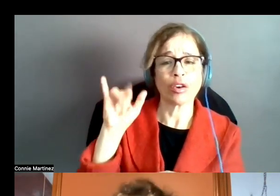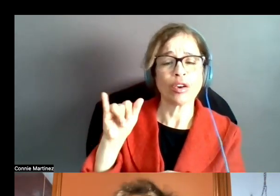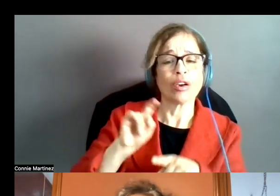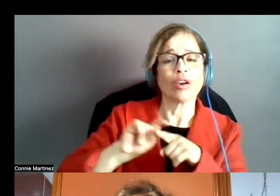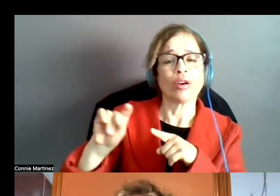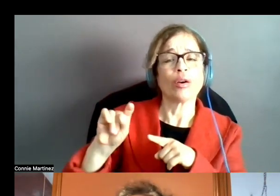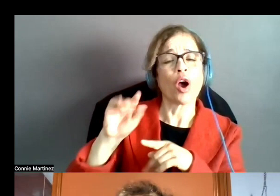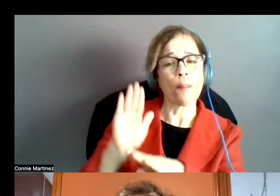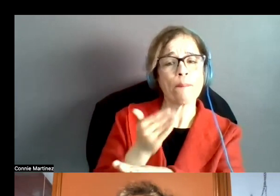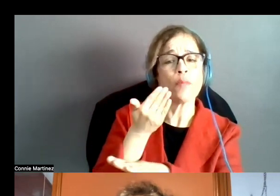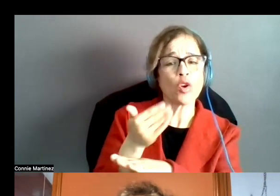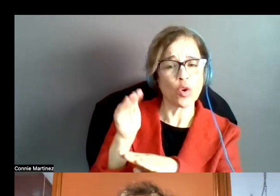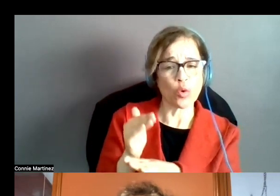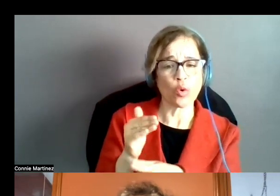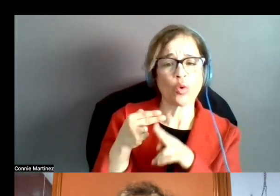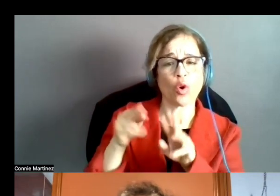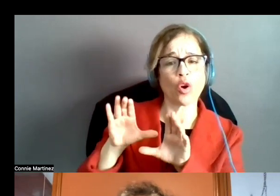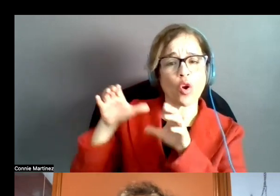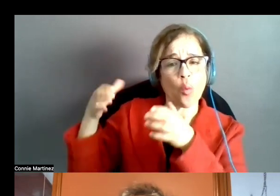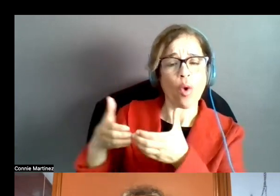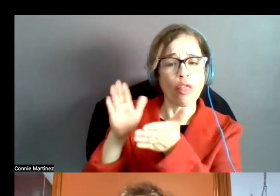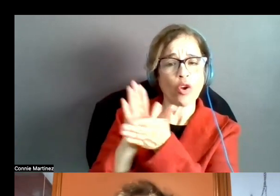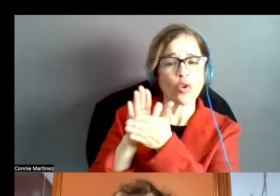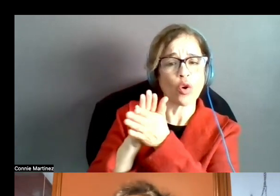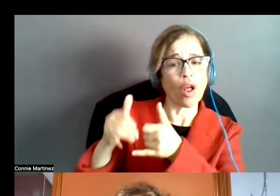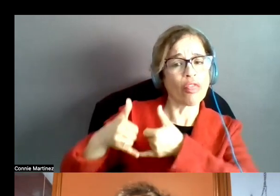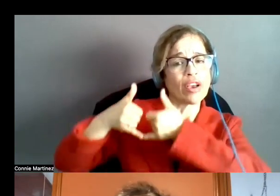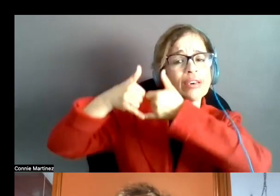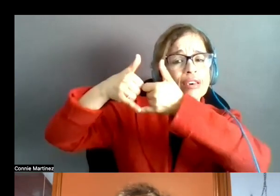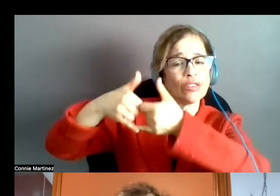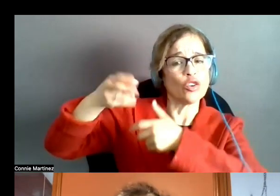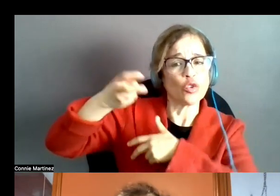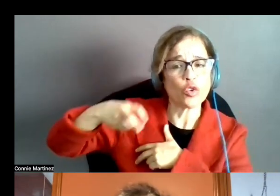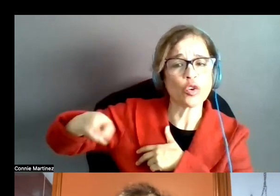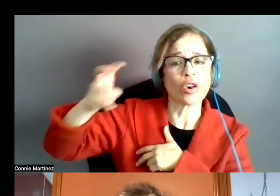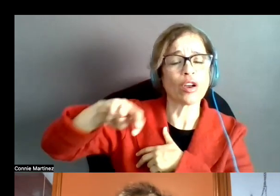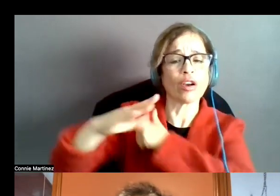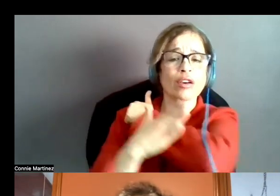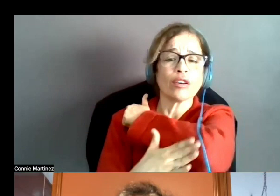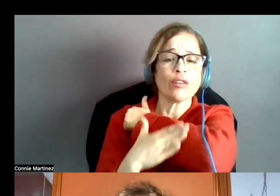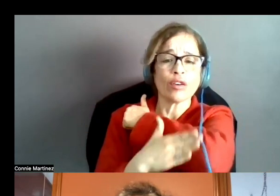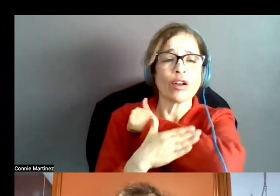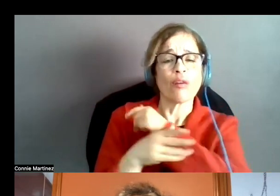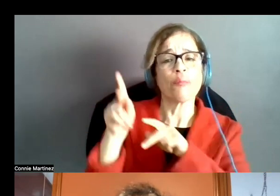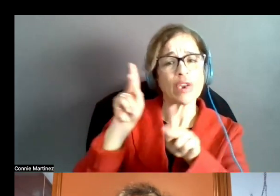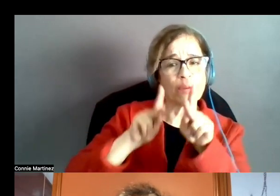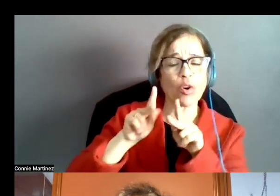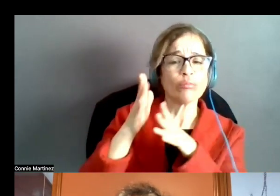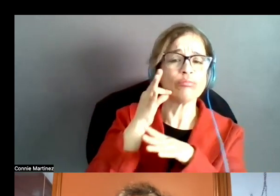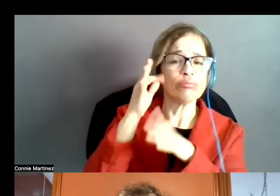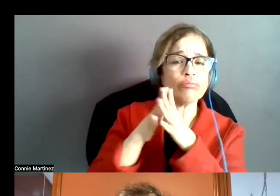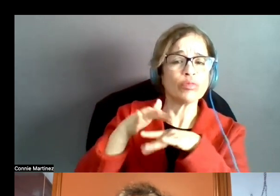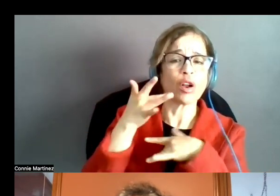they have this thing called World Scholarship Tour, which they actually travel to countries auditioning folks. And I